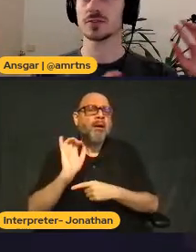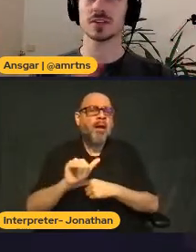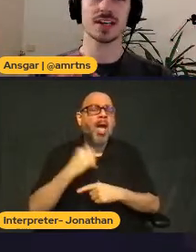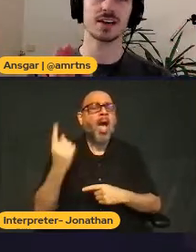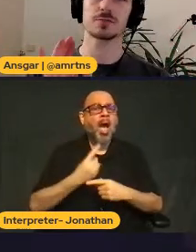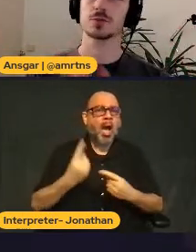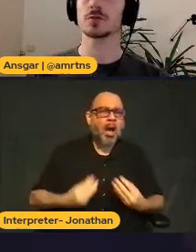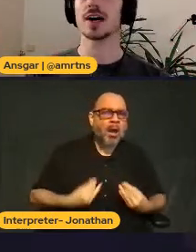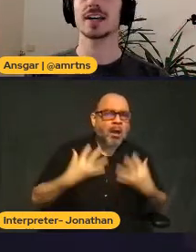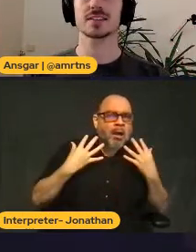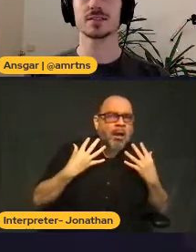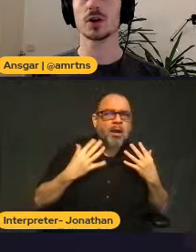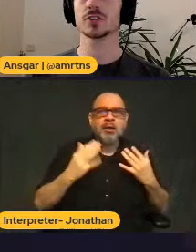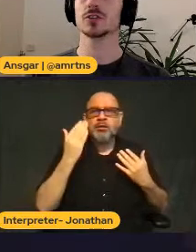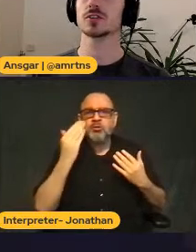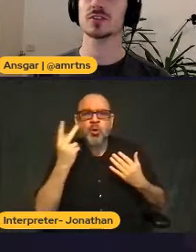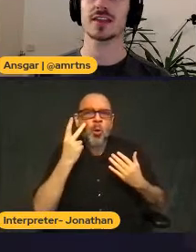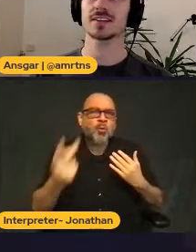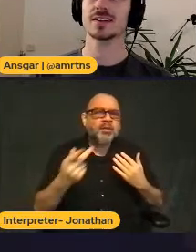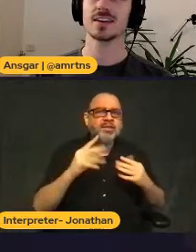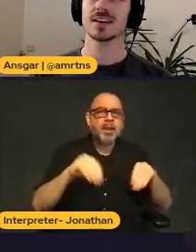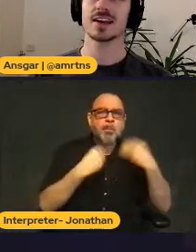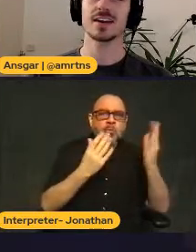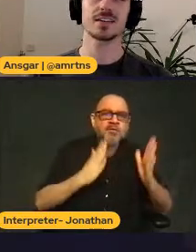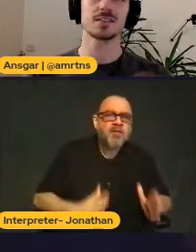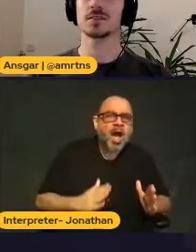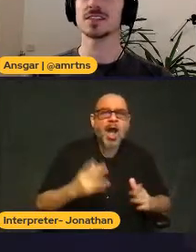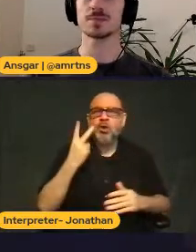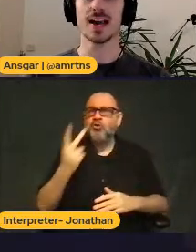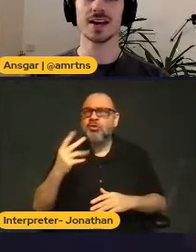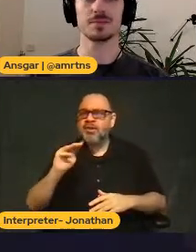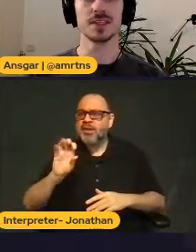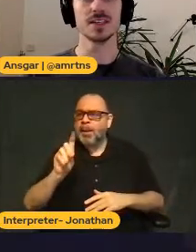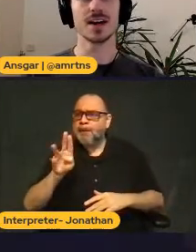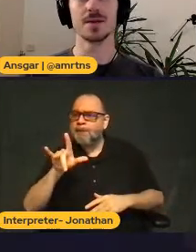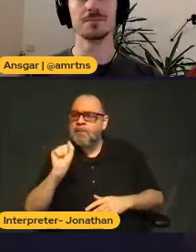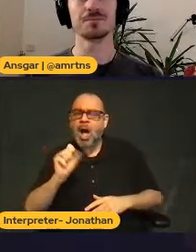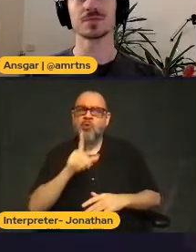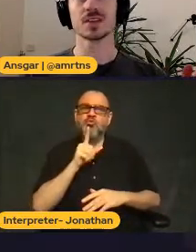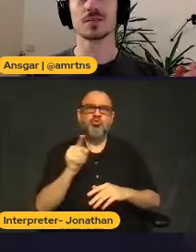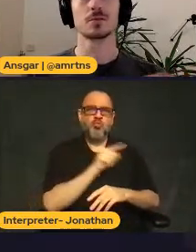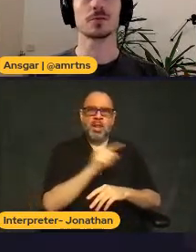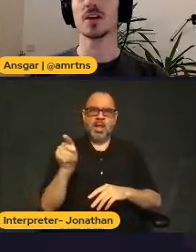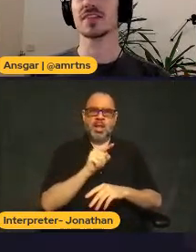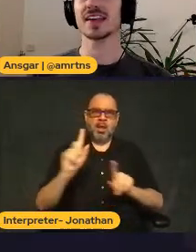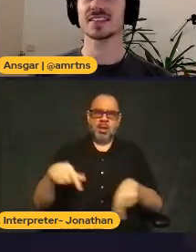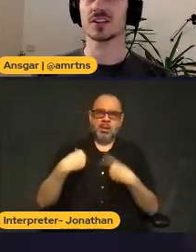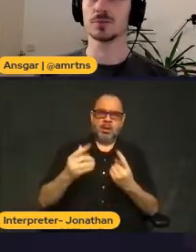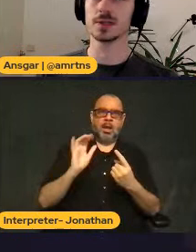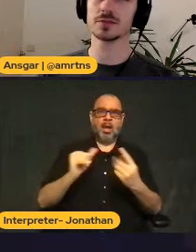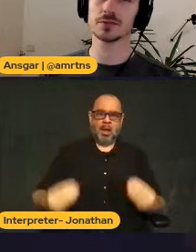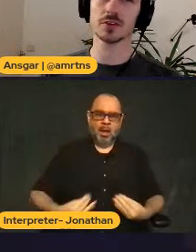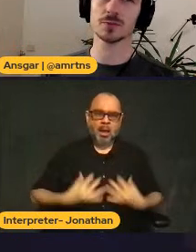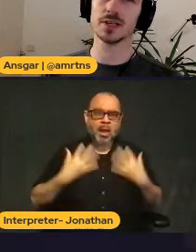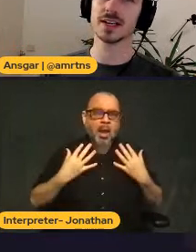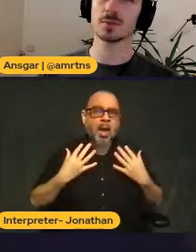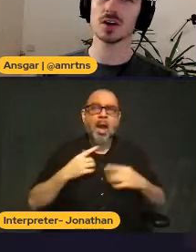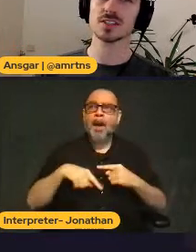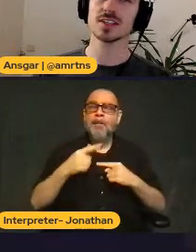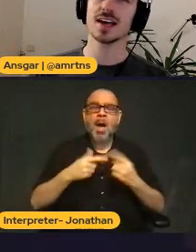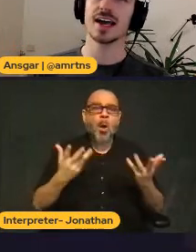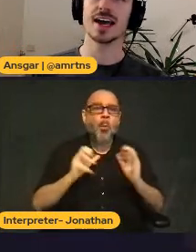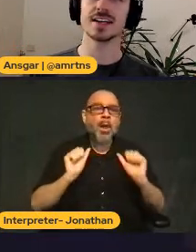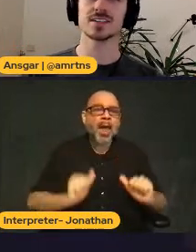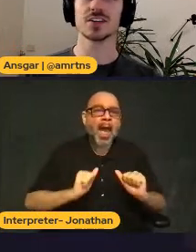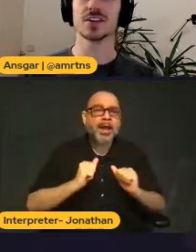those different kind of providers and modules that kind of inspired me with all the things I could build with those building